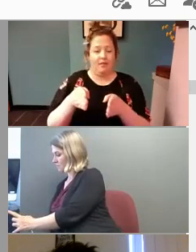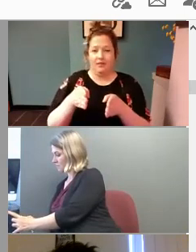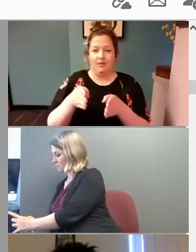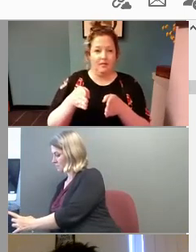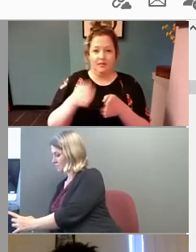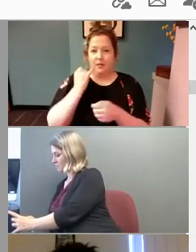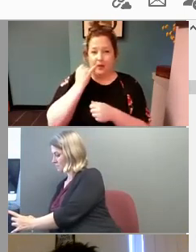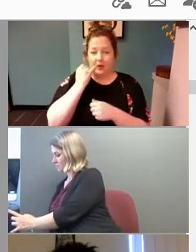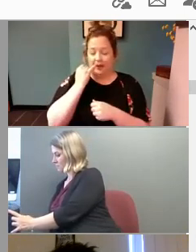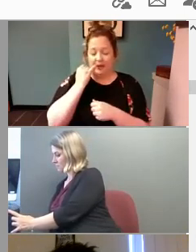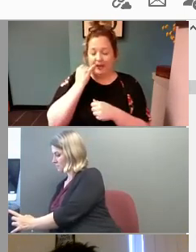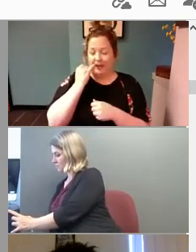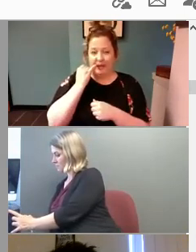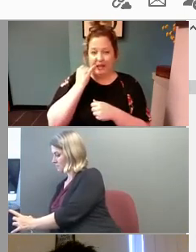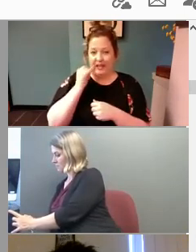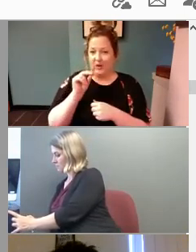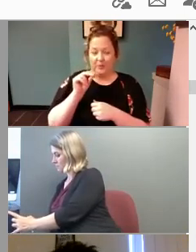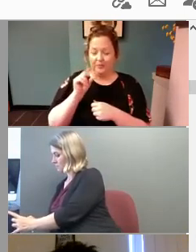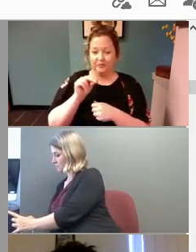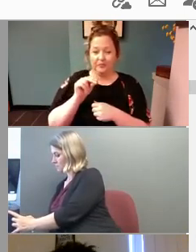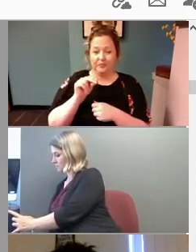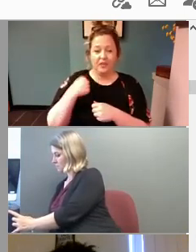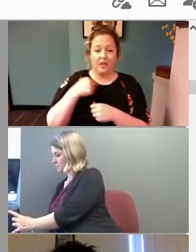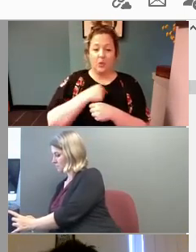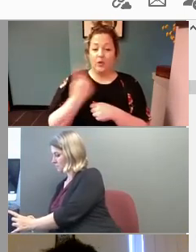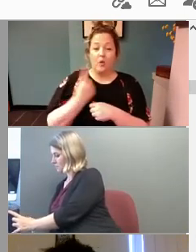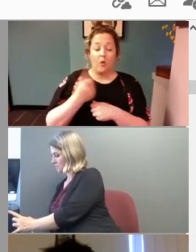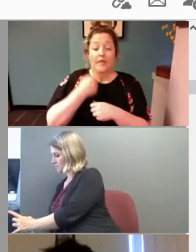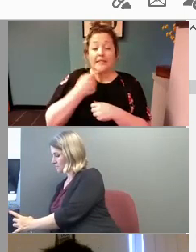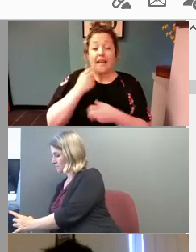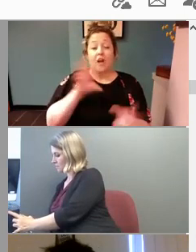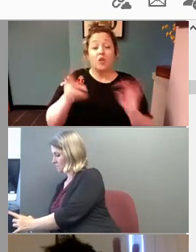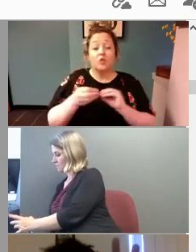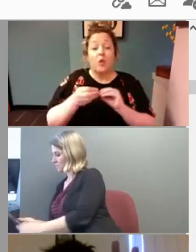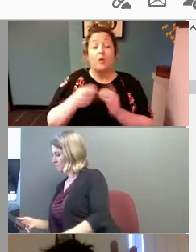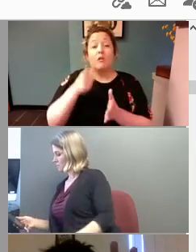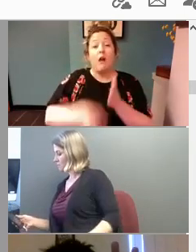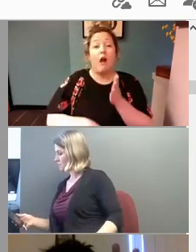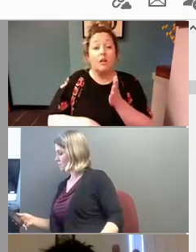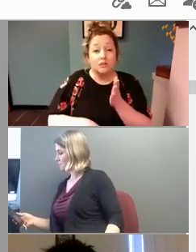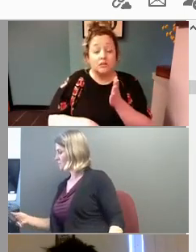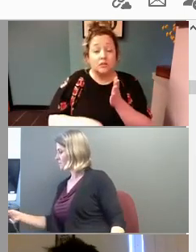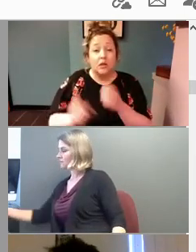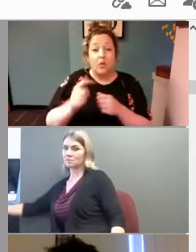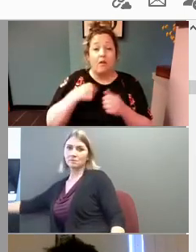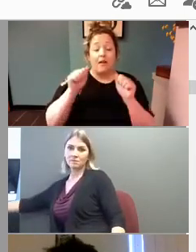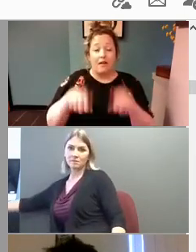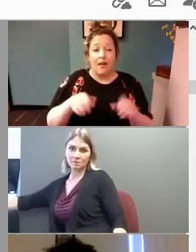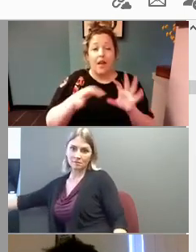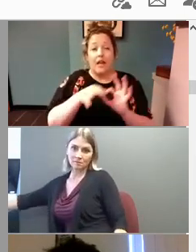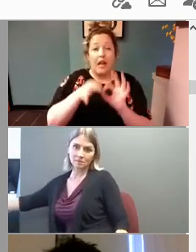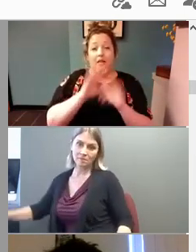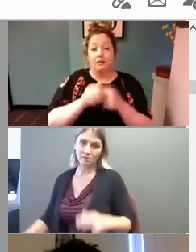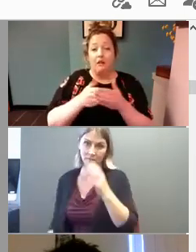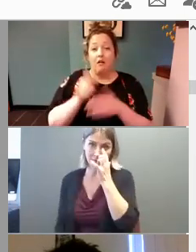vertices. We are just saying that the total cost of this connectivity where I can connect all vertices, but with as